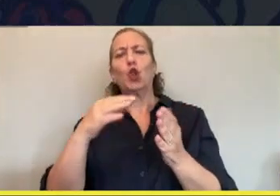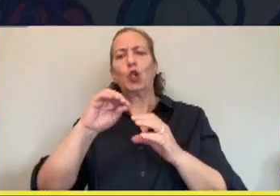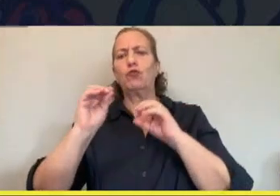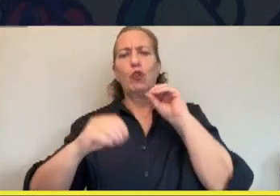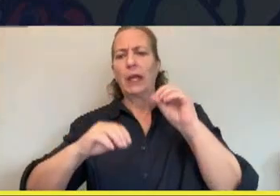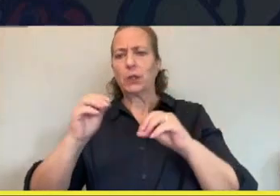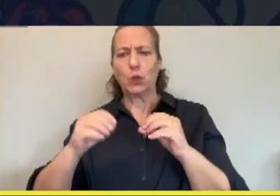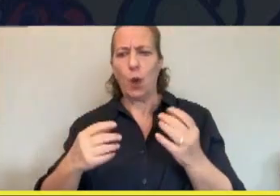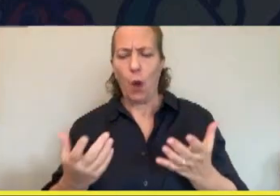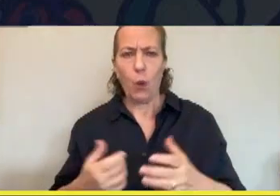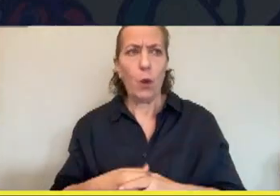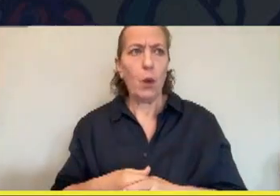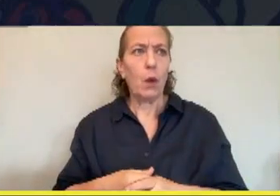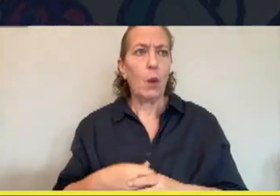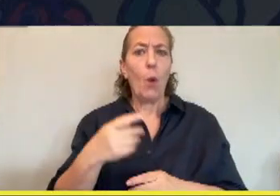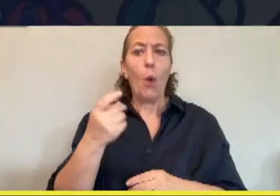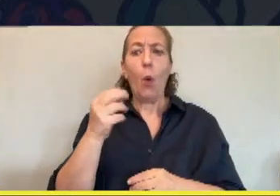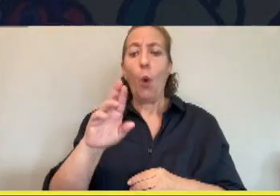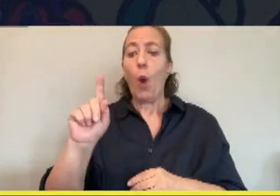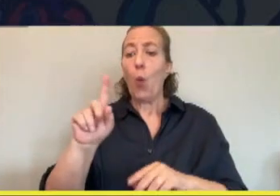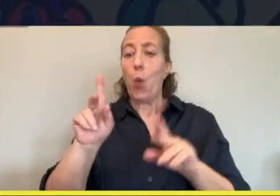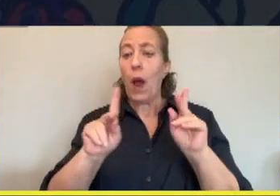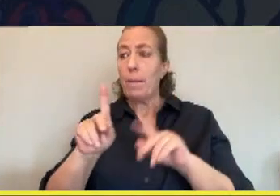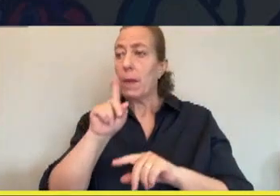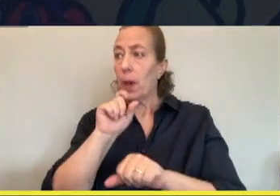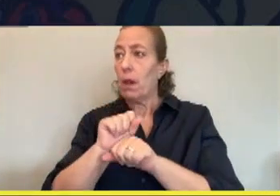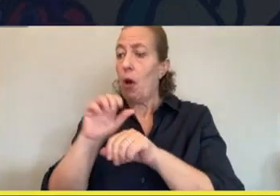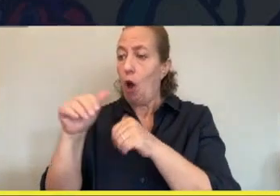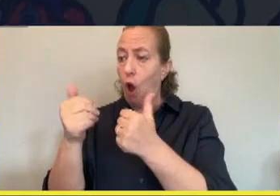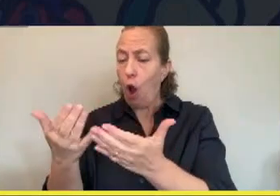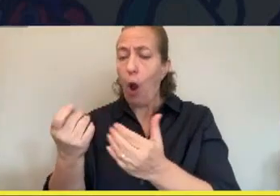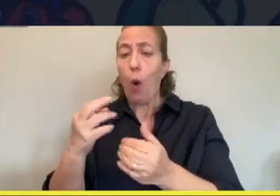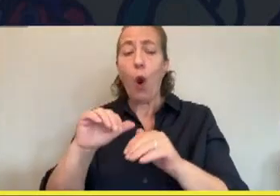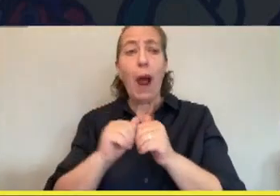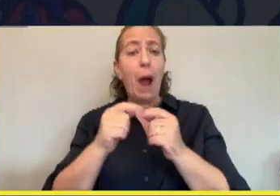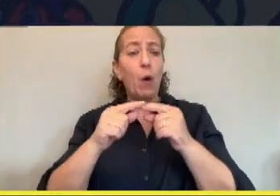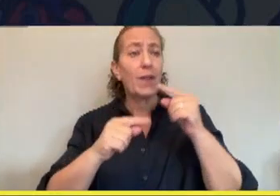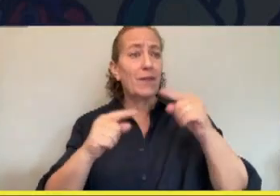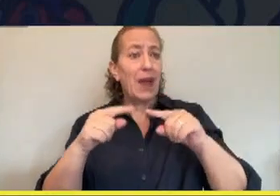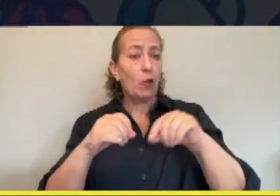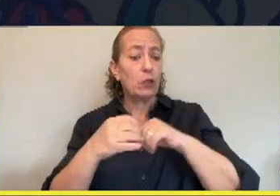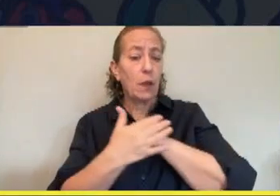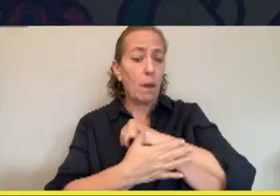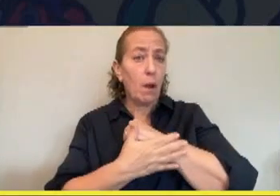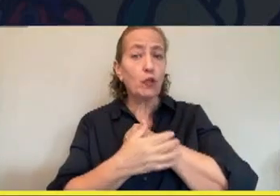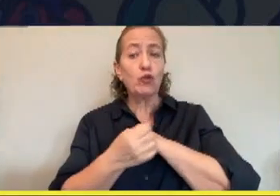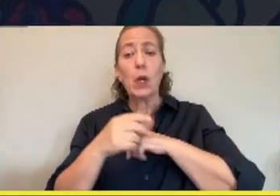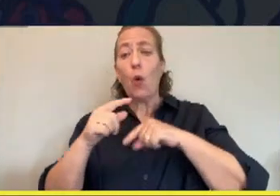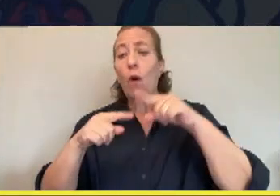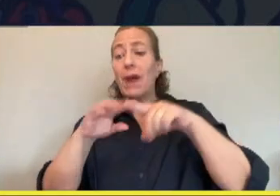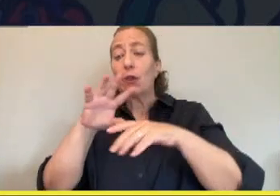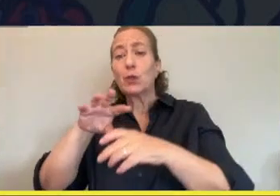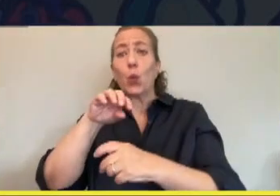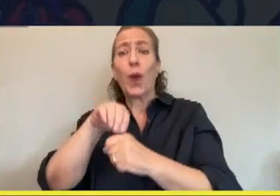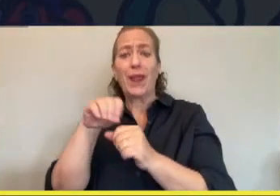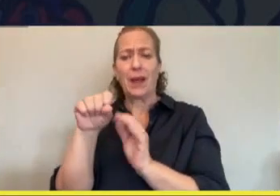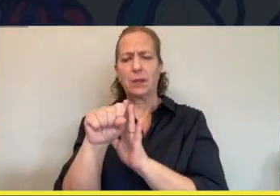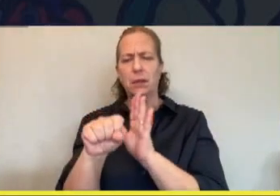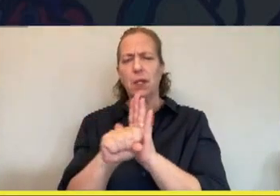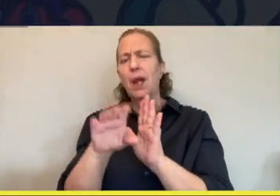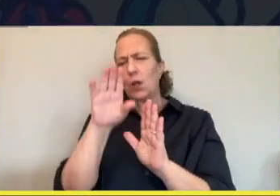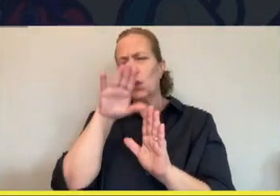people are available, or how this varies in parts of the country and in even parts of states. As we talked about, states are so variable in